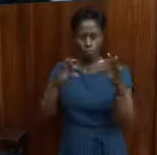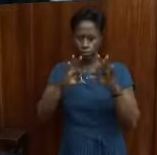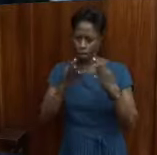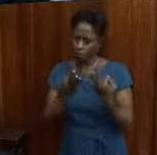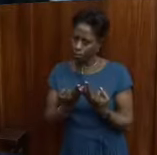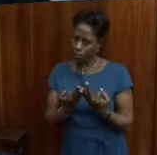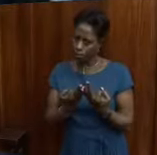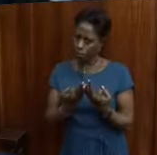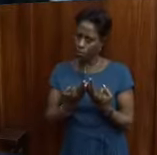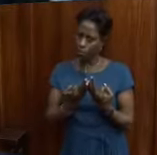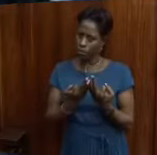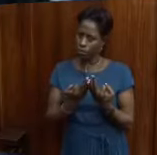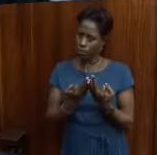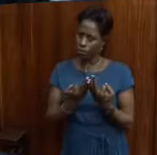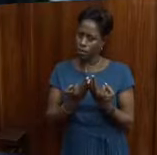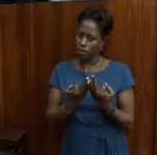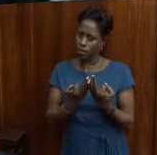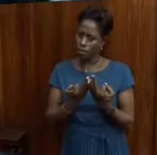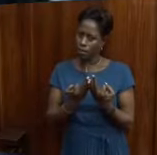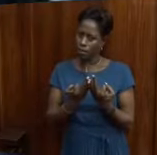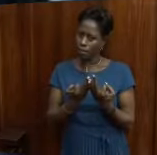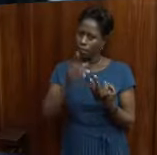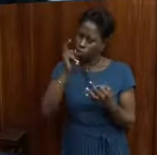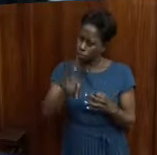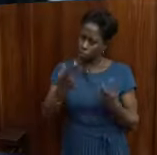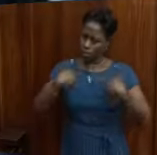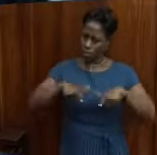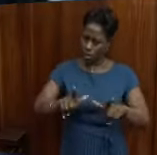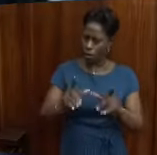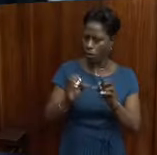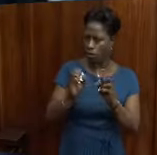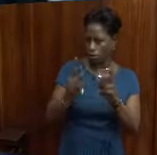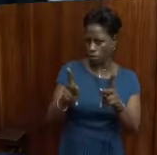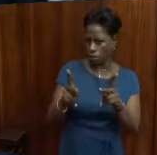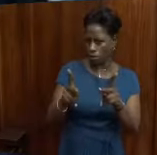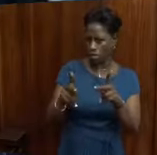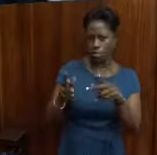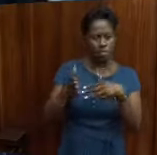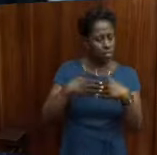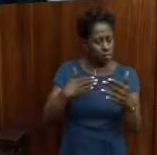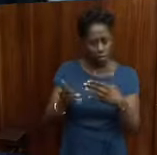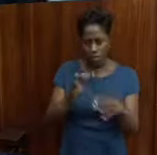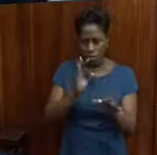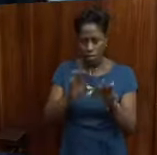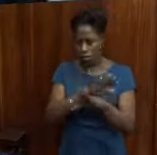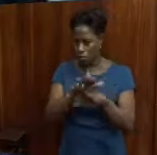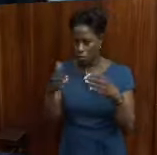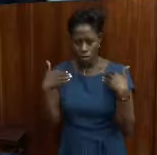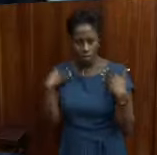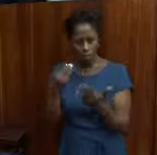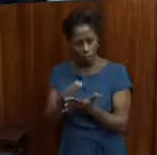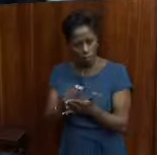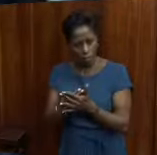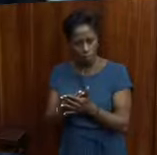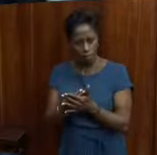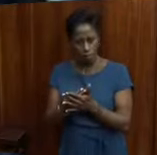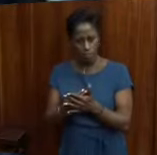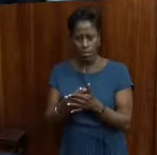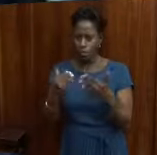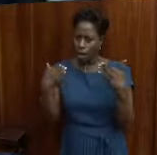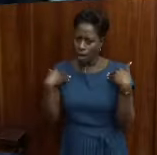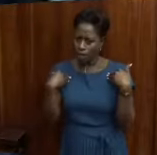their skills because they cannot afford the necessary equipment. Talented young athletes should no